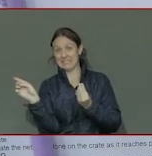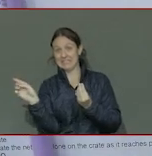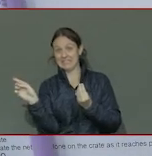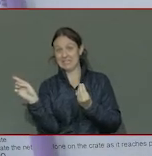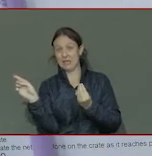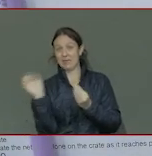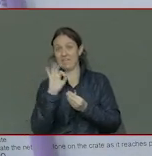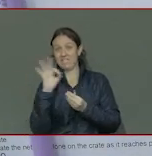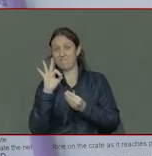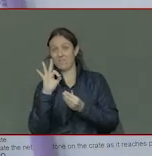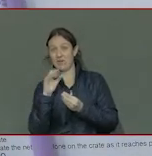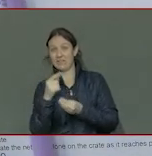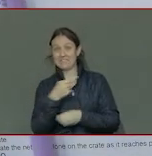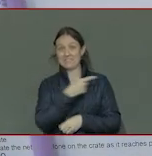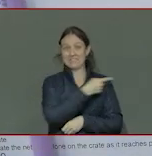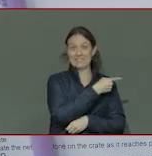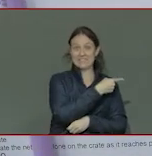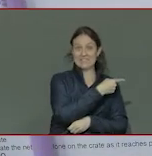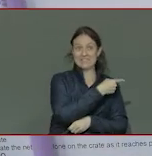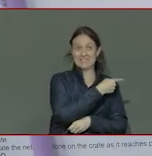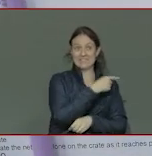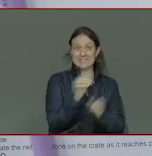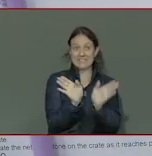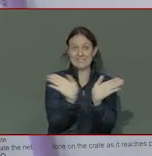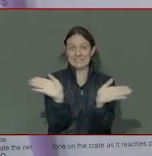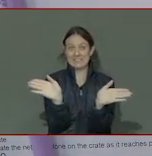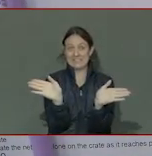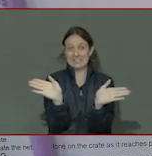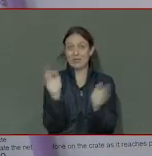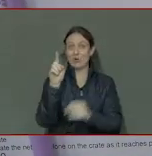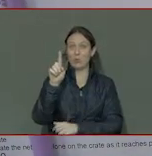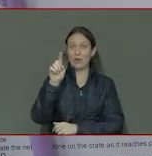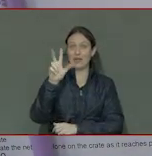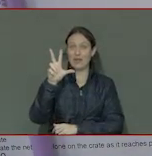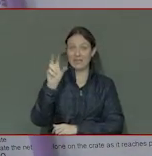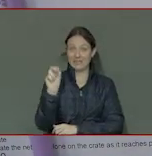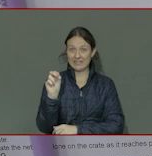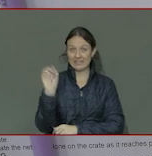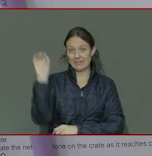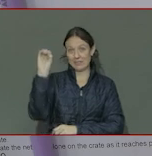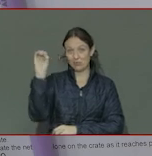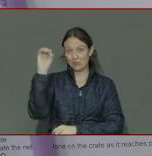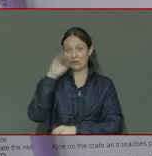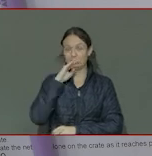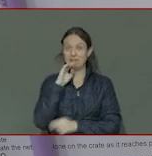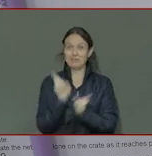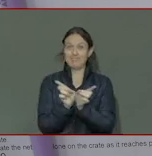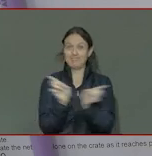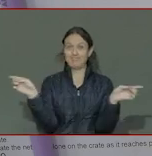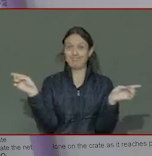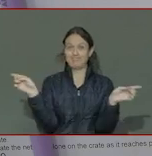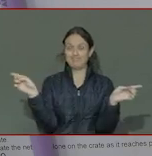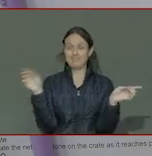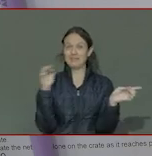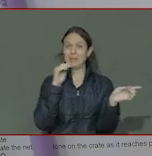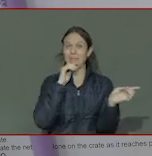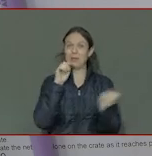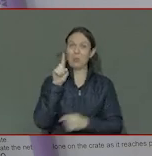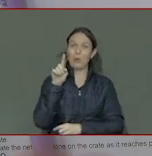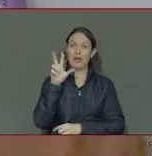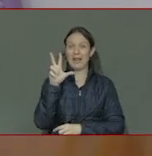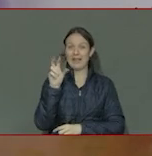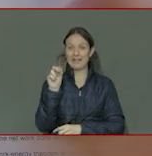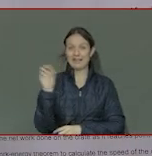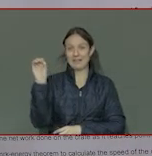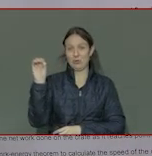to the left and your hands are like this, then it's 180 degrees. It's opposite direction. So that is a stretch angle that